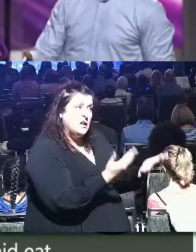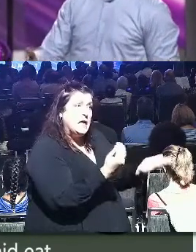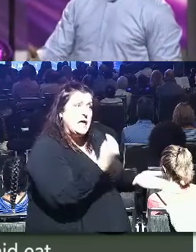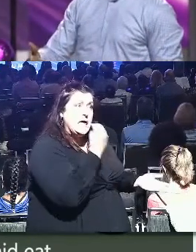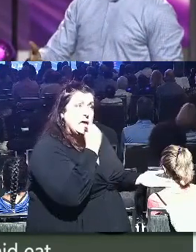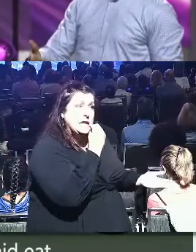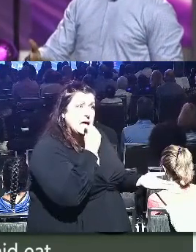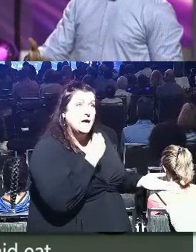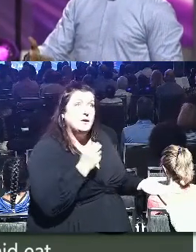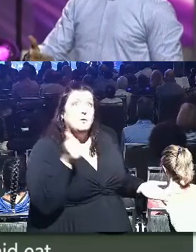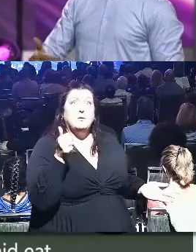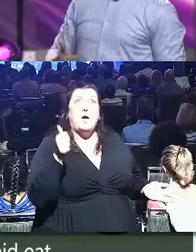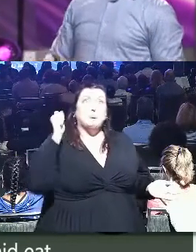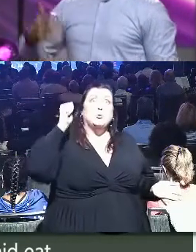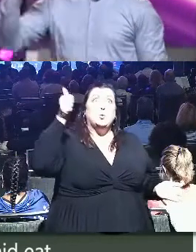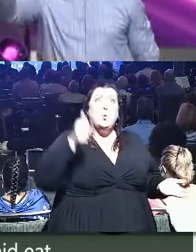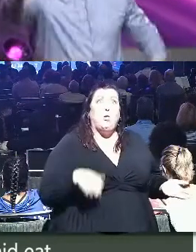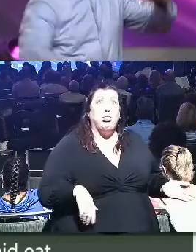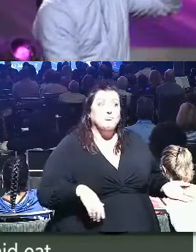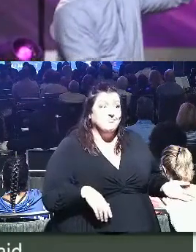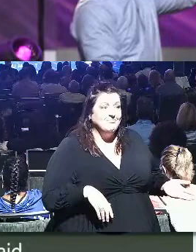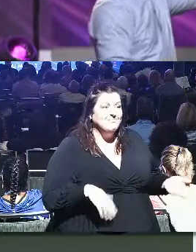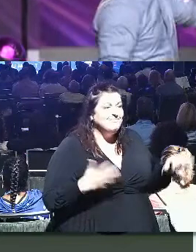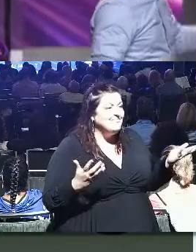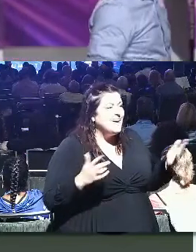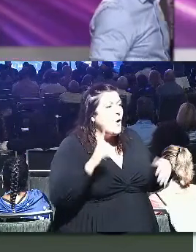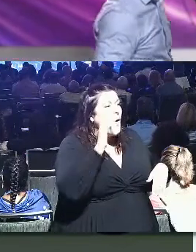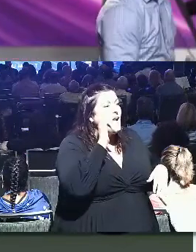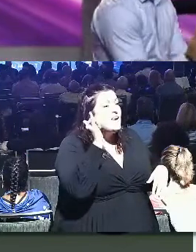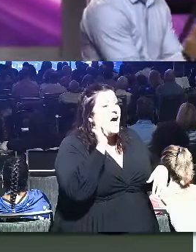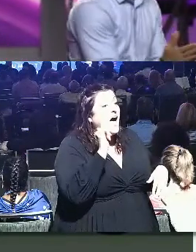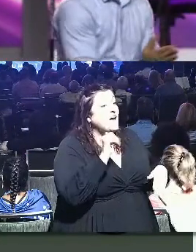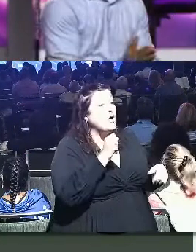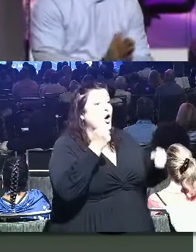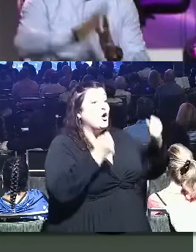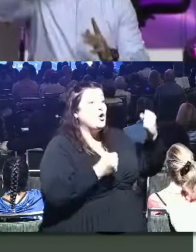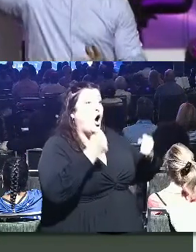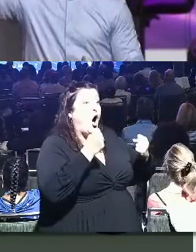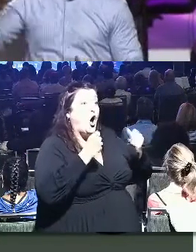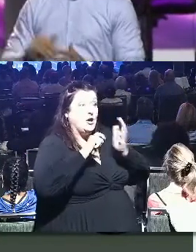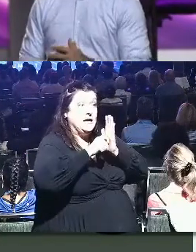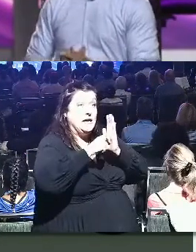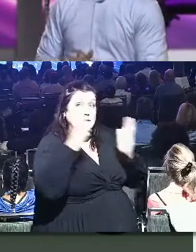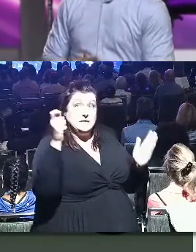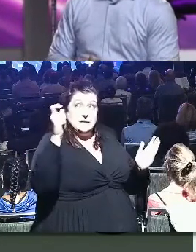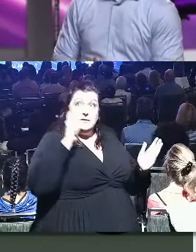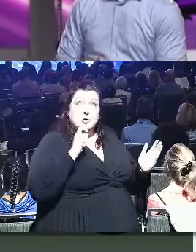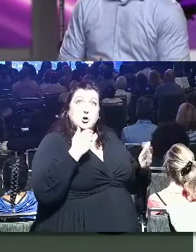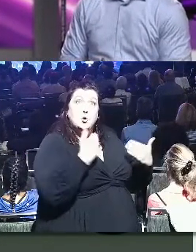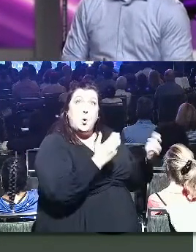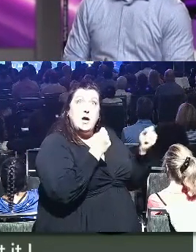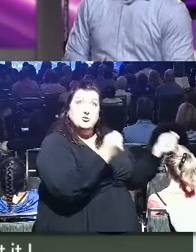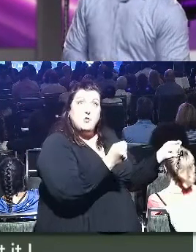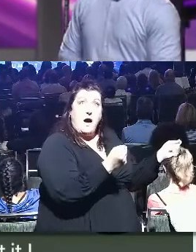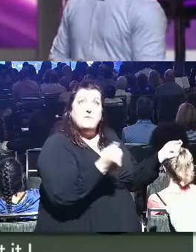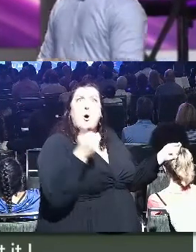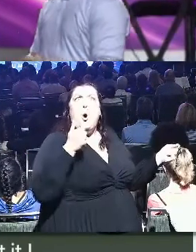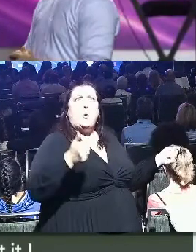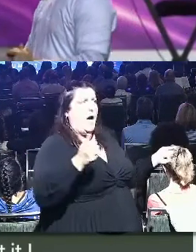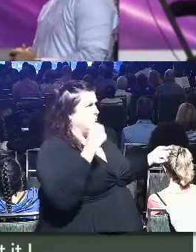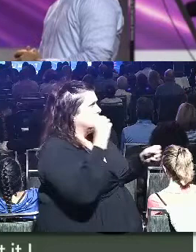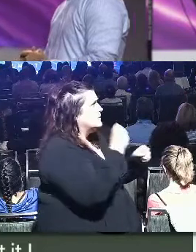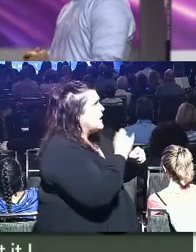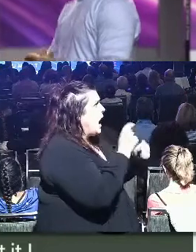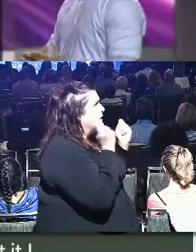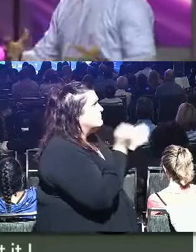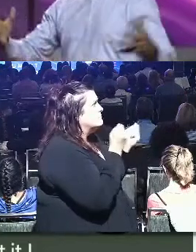talking about. Or if God handed us the keys to a car and said, drive it, we'd be like, got it, I know what the vision is. Or maybe